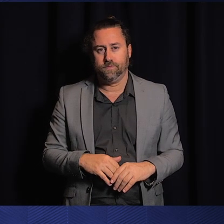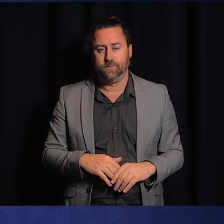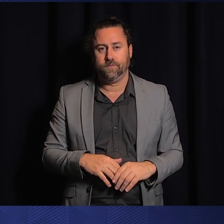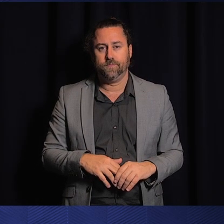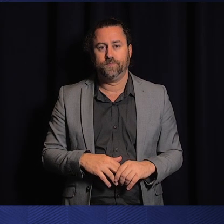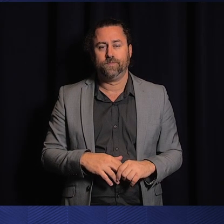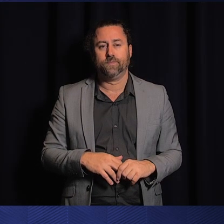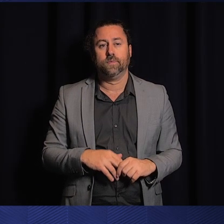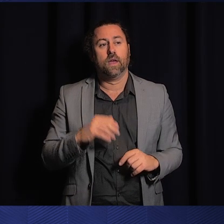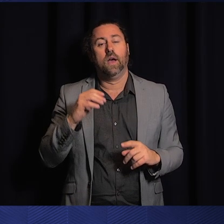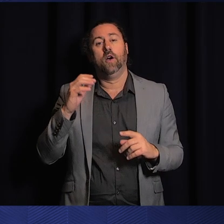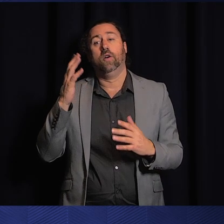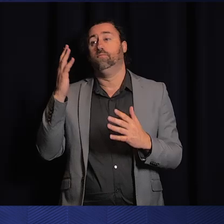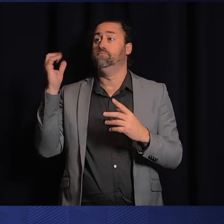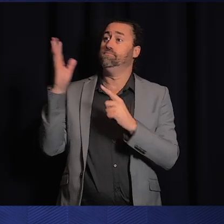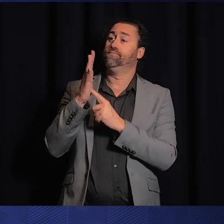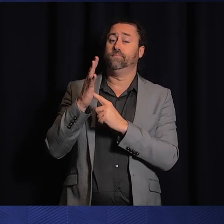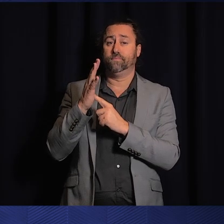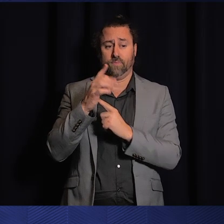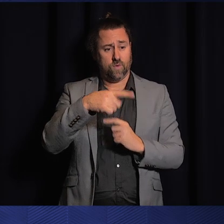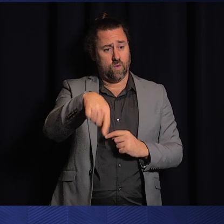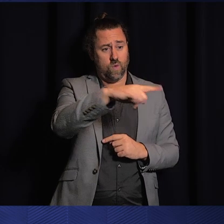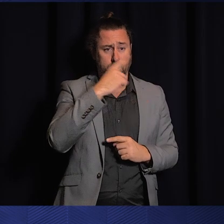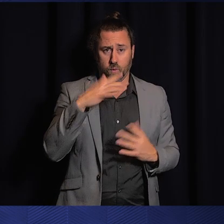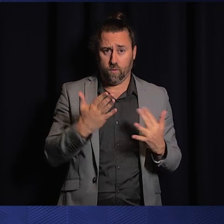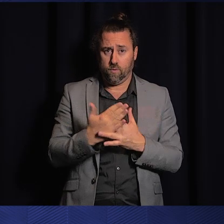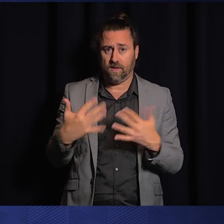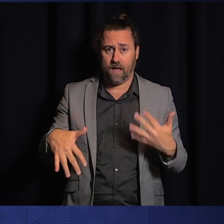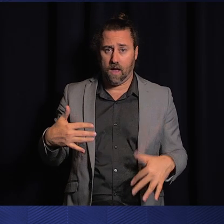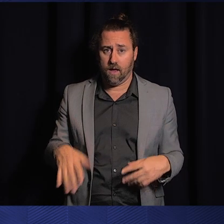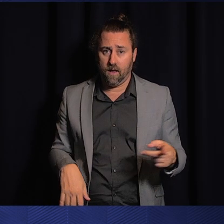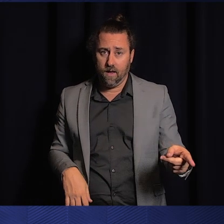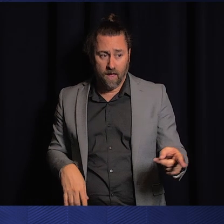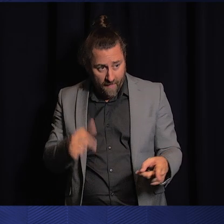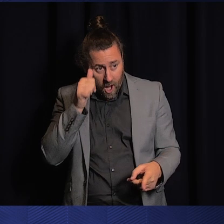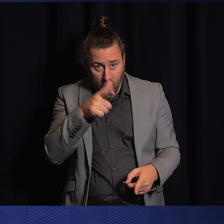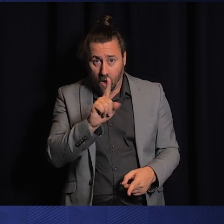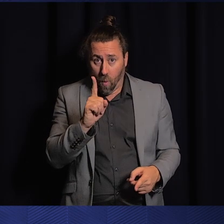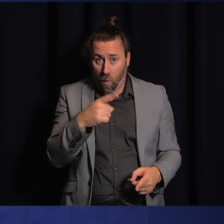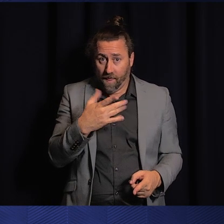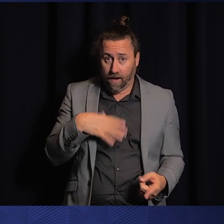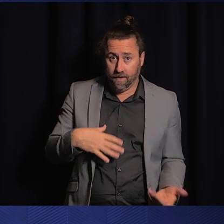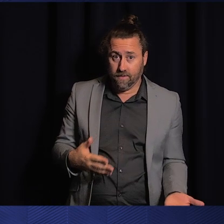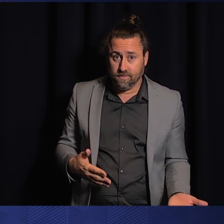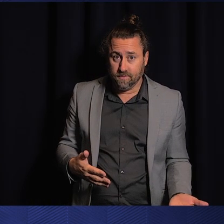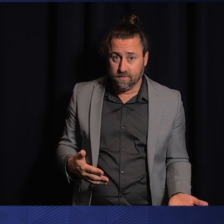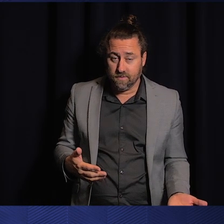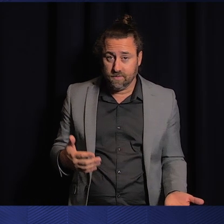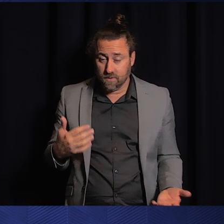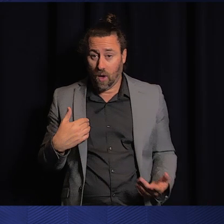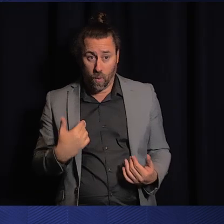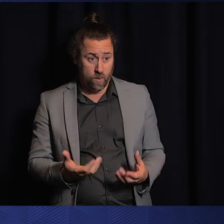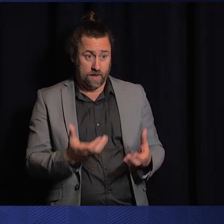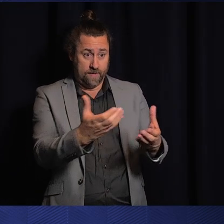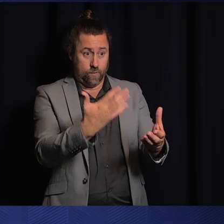voice of the displaced. Look at them. These are the people who got displaced, and we provided them with a camera,